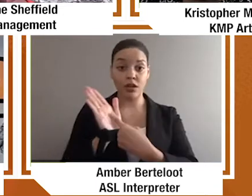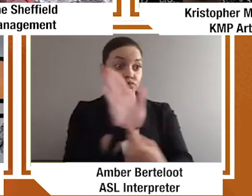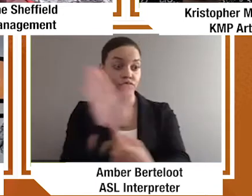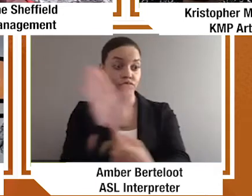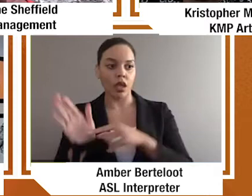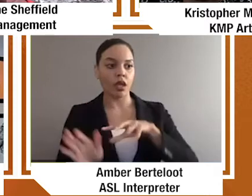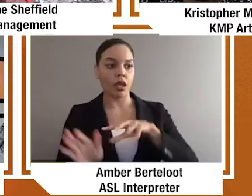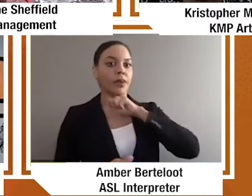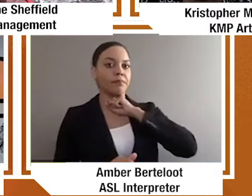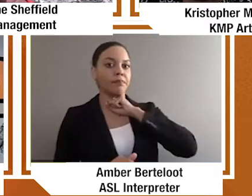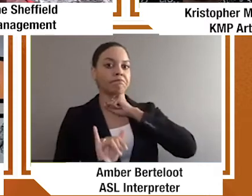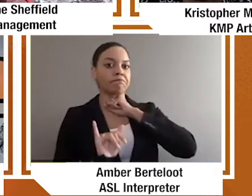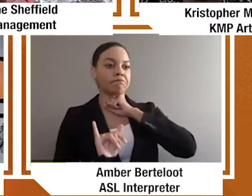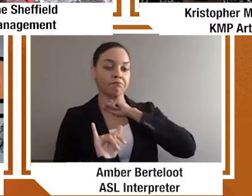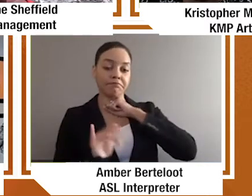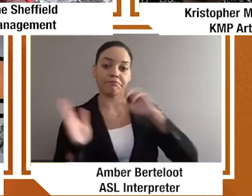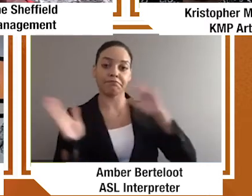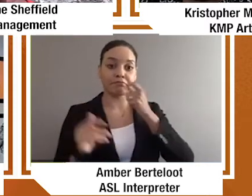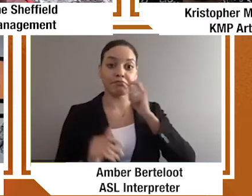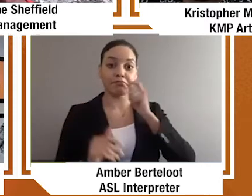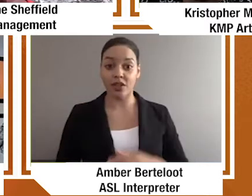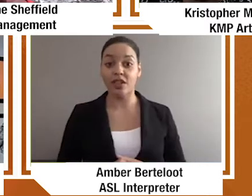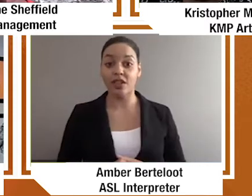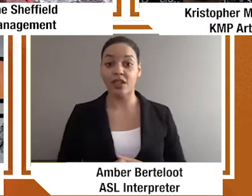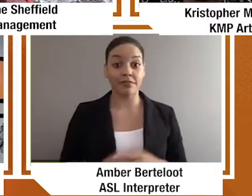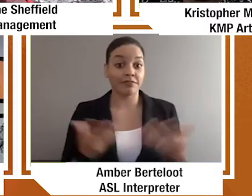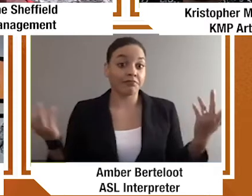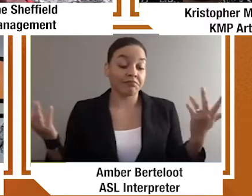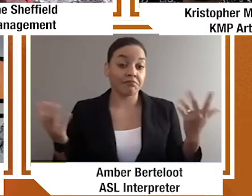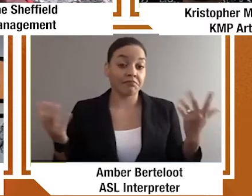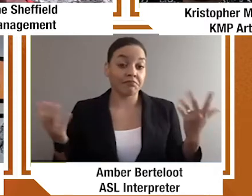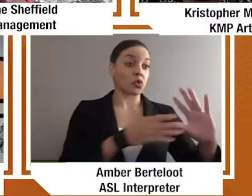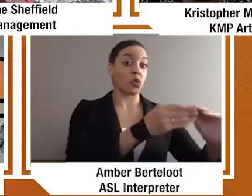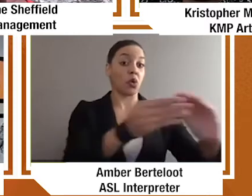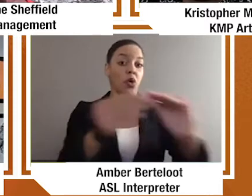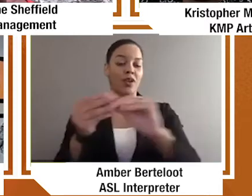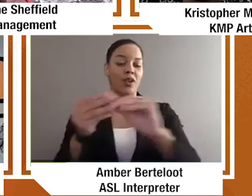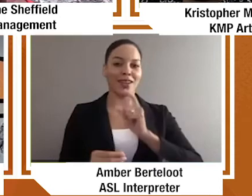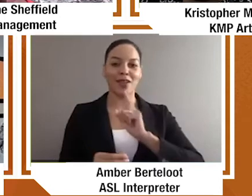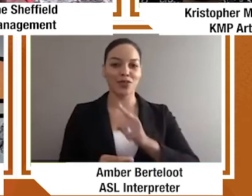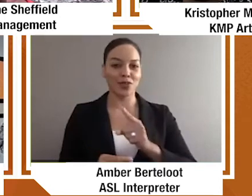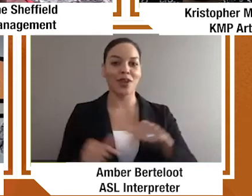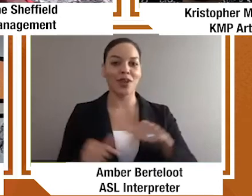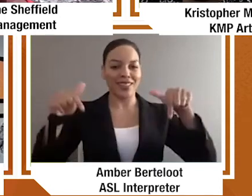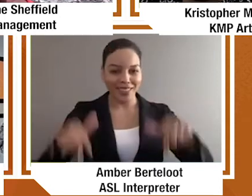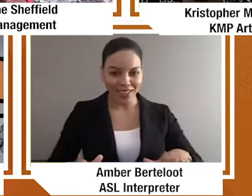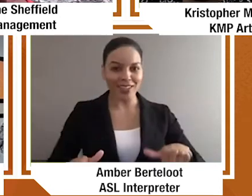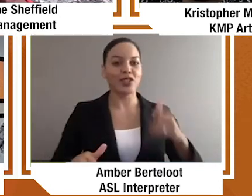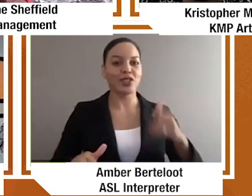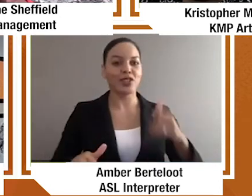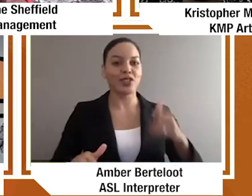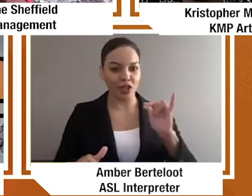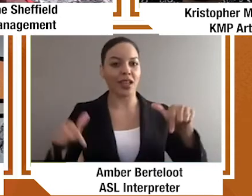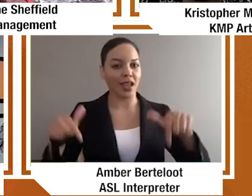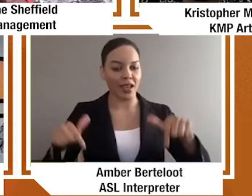work, period. They're not true. This is what it really looks like. This is what the